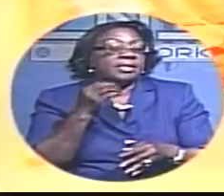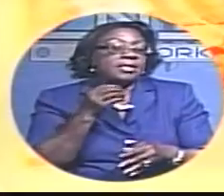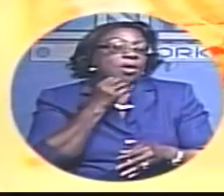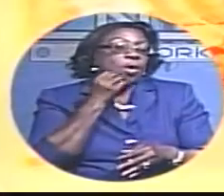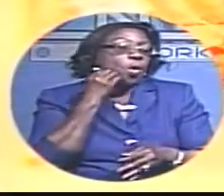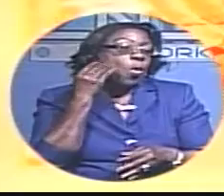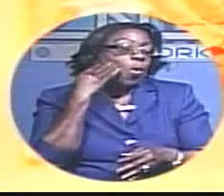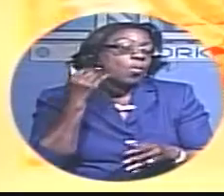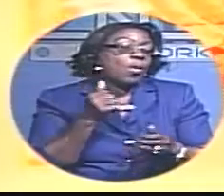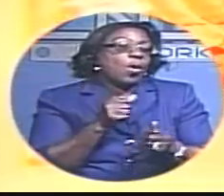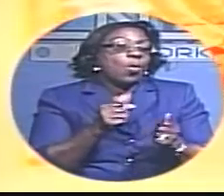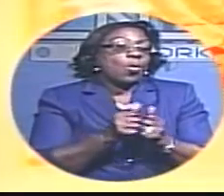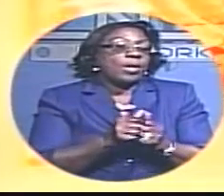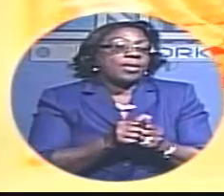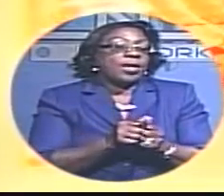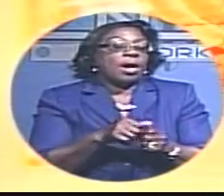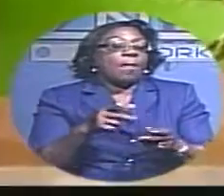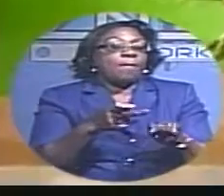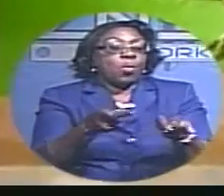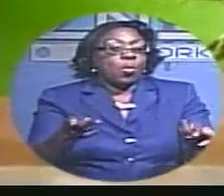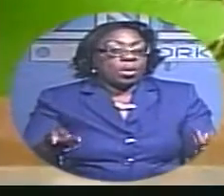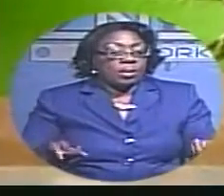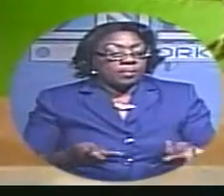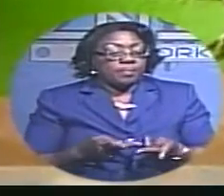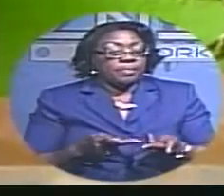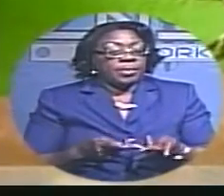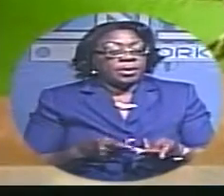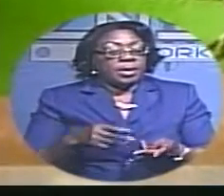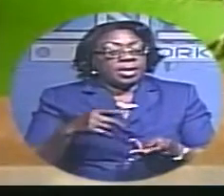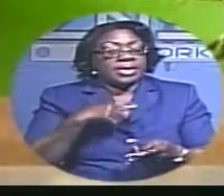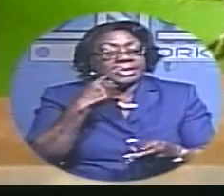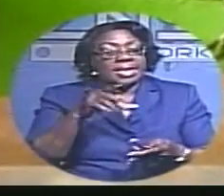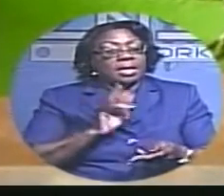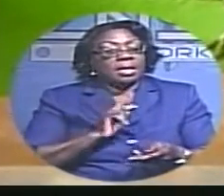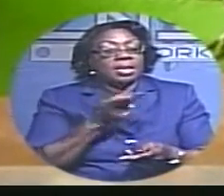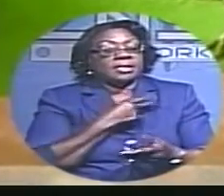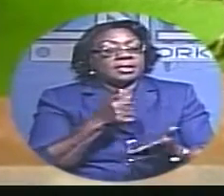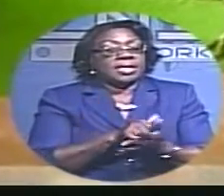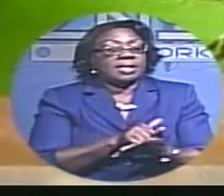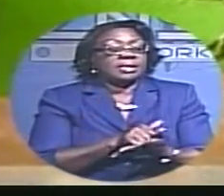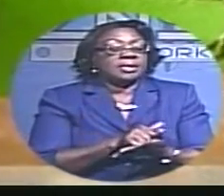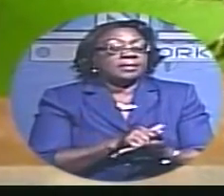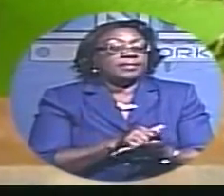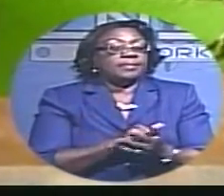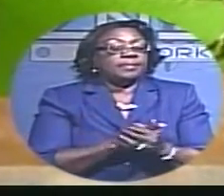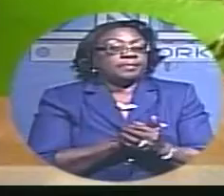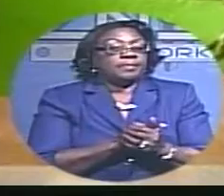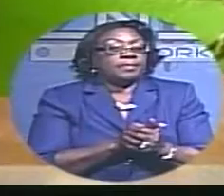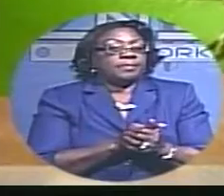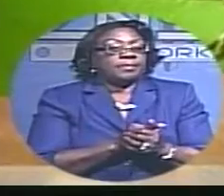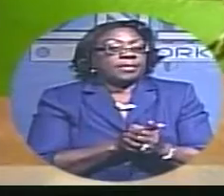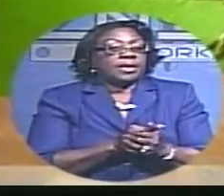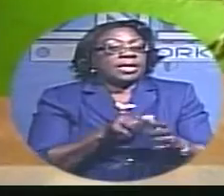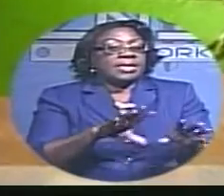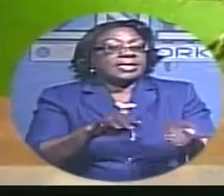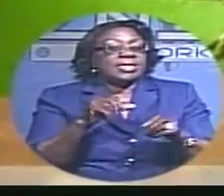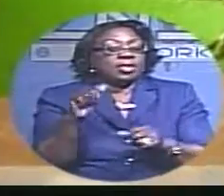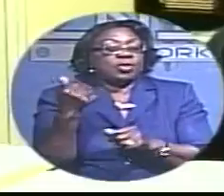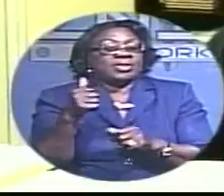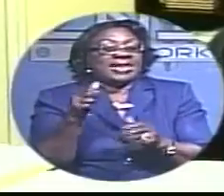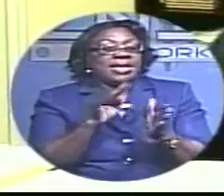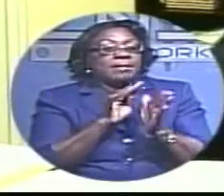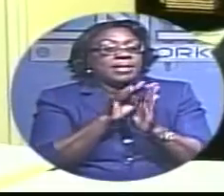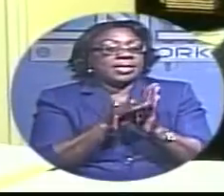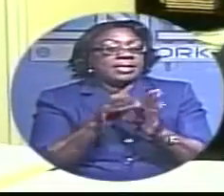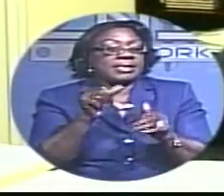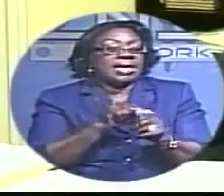pool. Meantime, McKenzie once again offers these tips to help you fight against another dengue outbreak. It takes you 10 minutes on